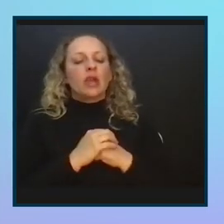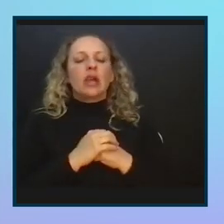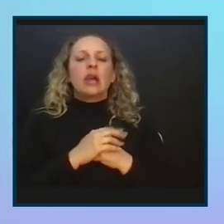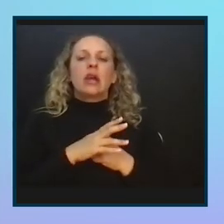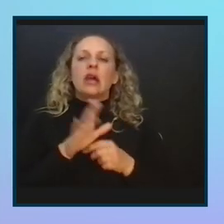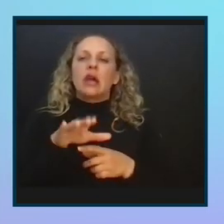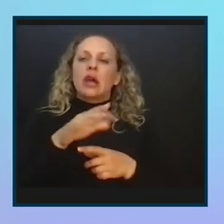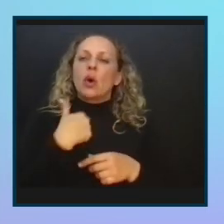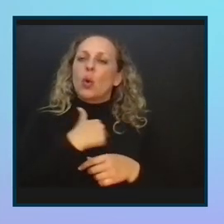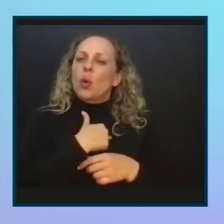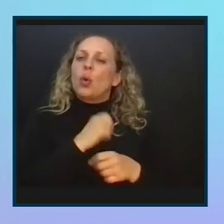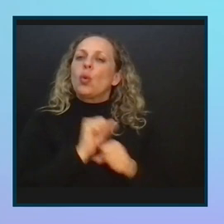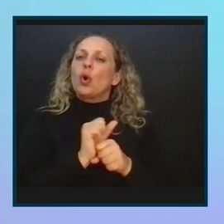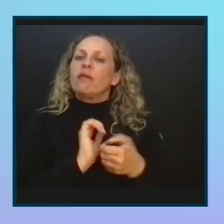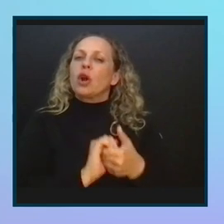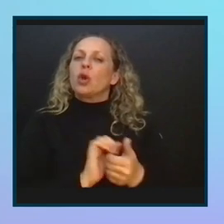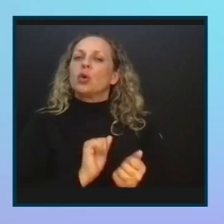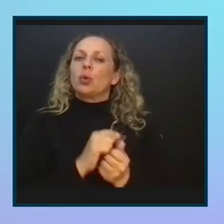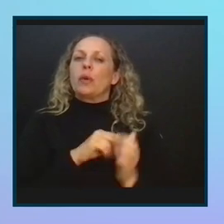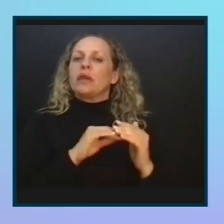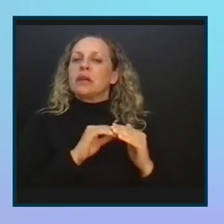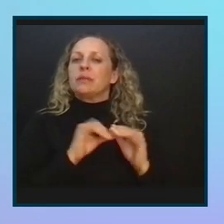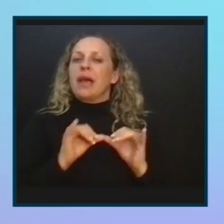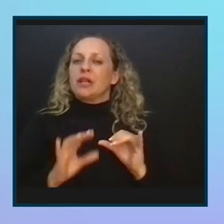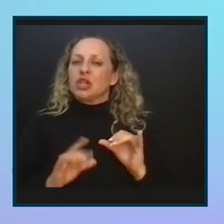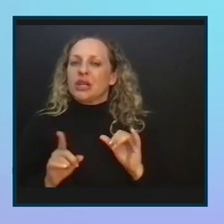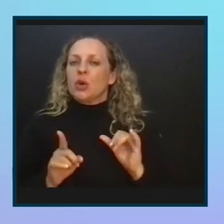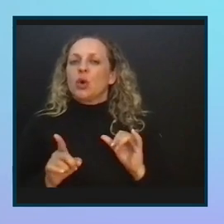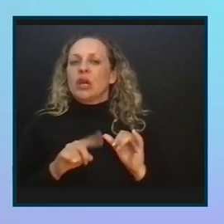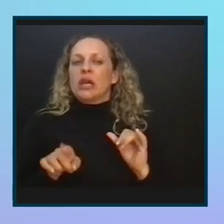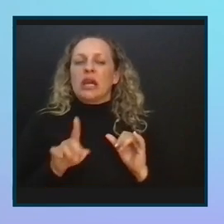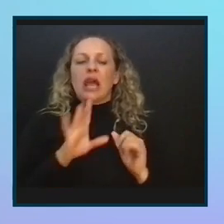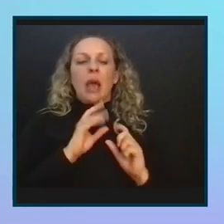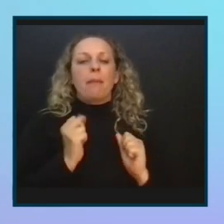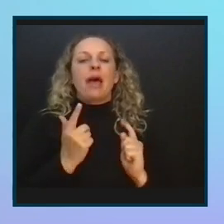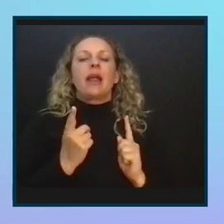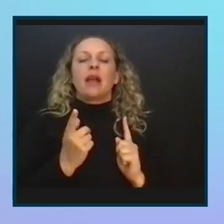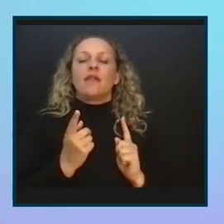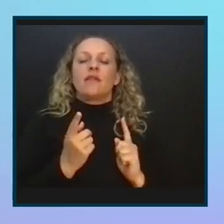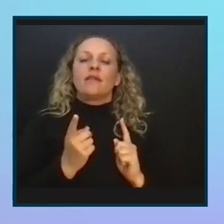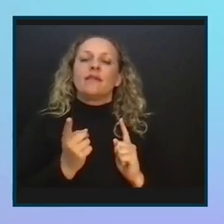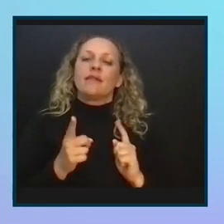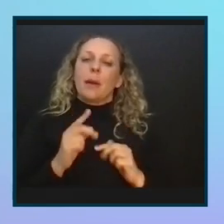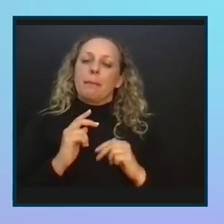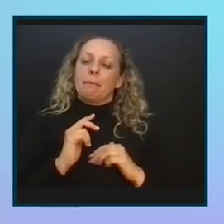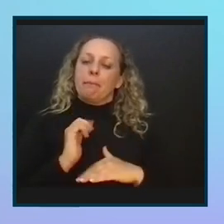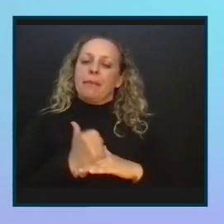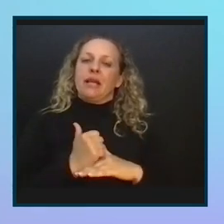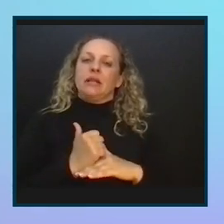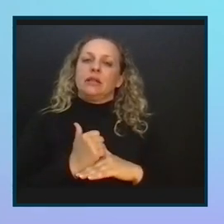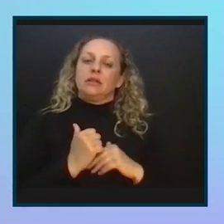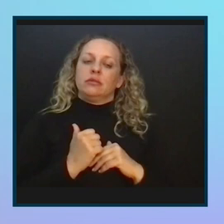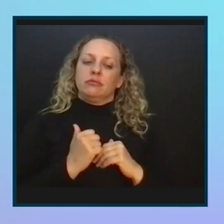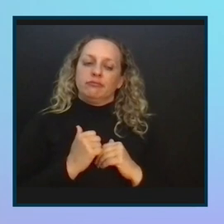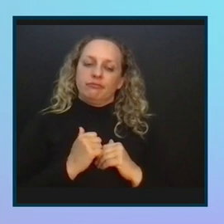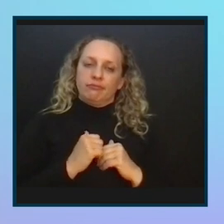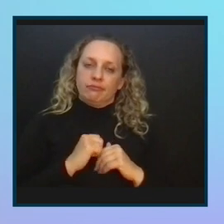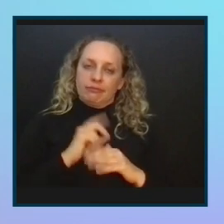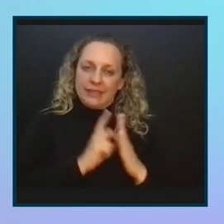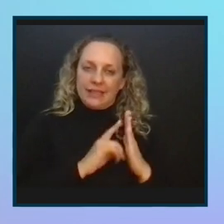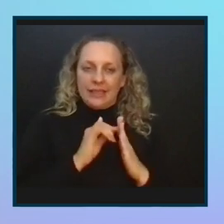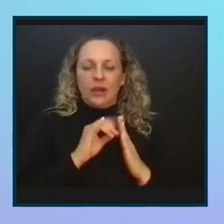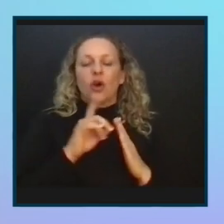Kent, we work very closely with our accessibility engineering, and many of those they build their use cases